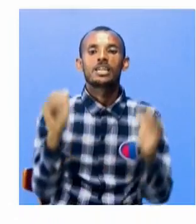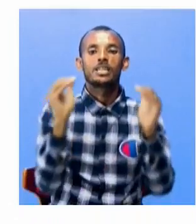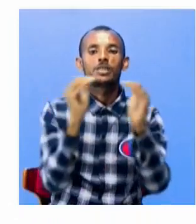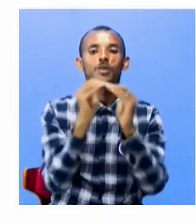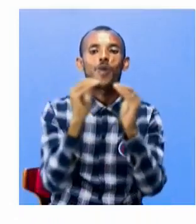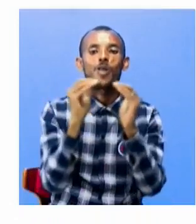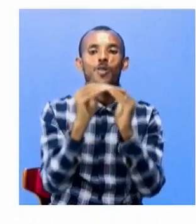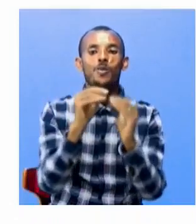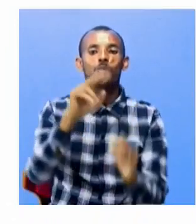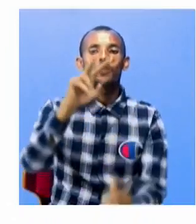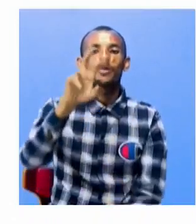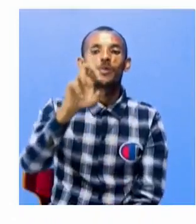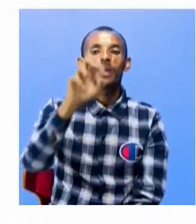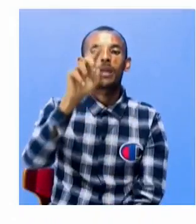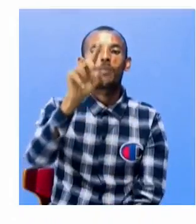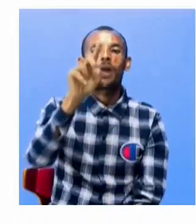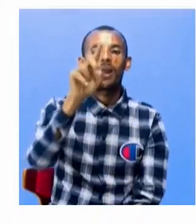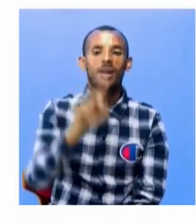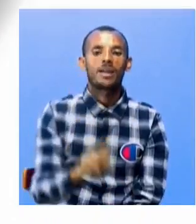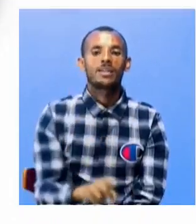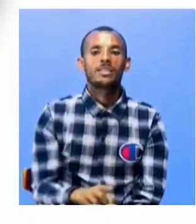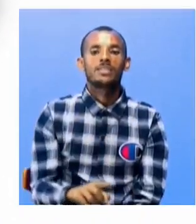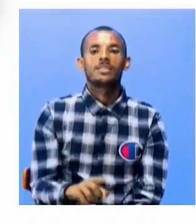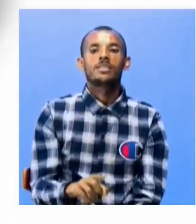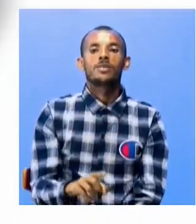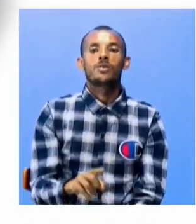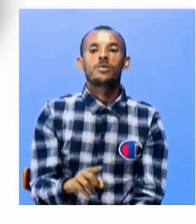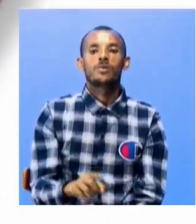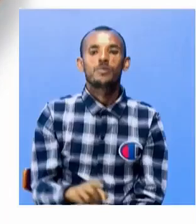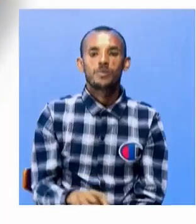21. Then find x.